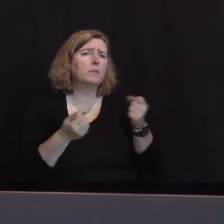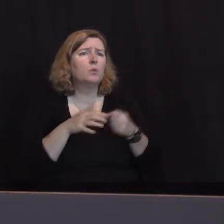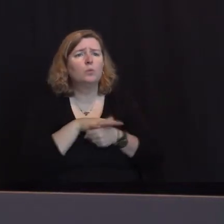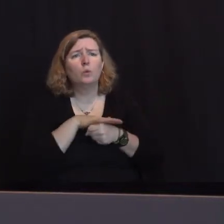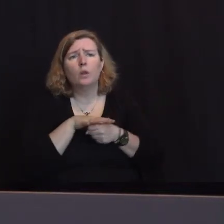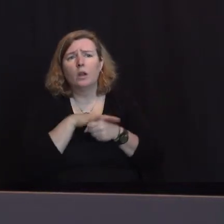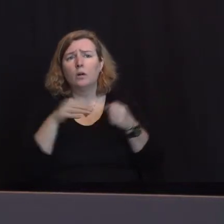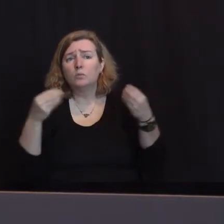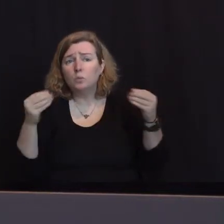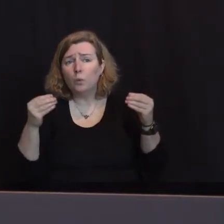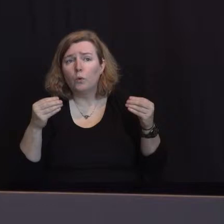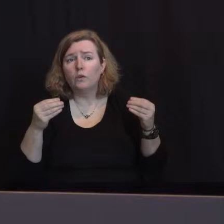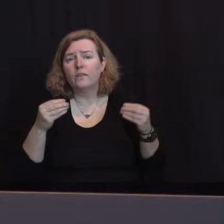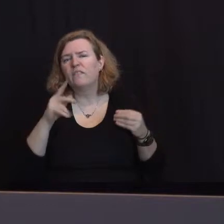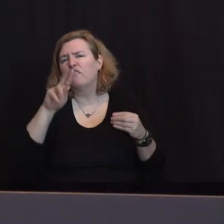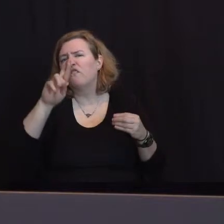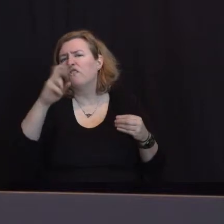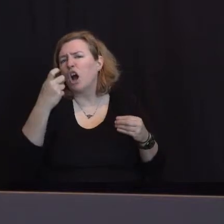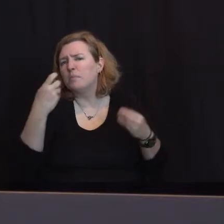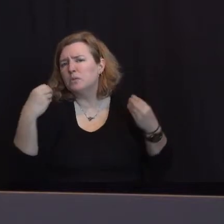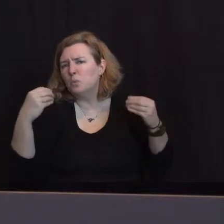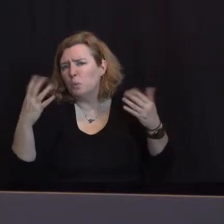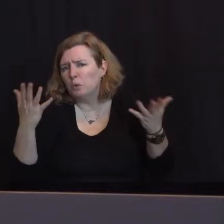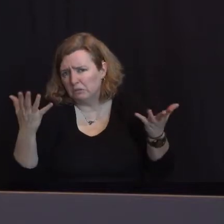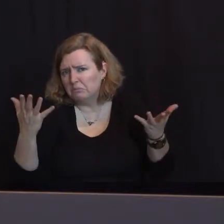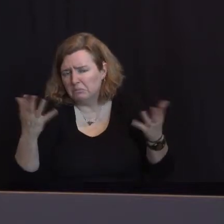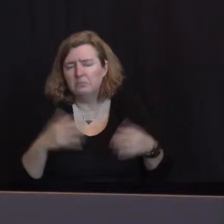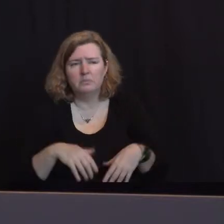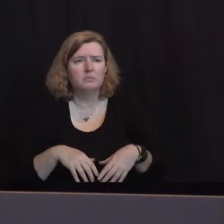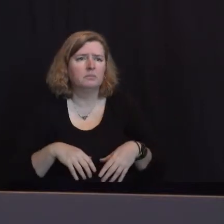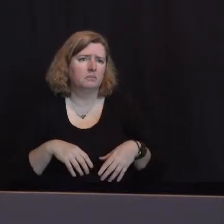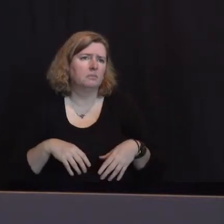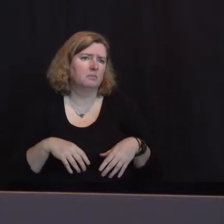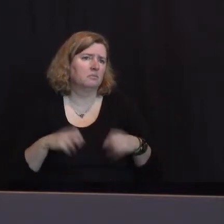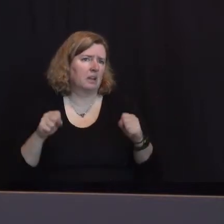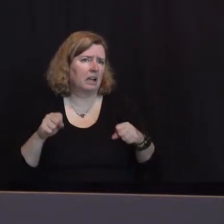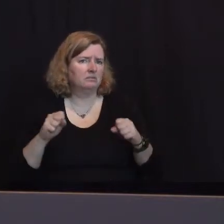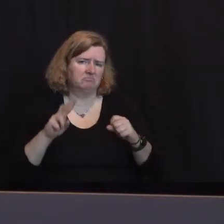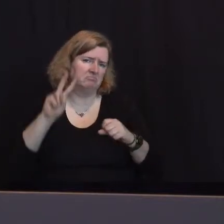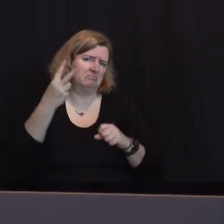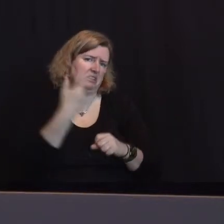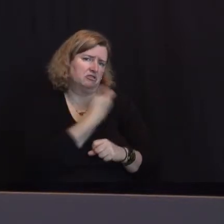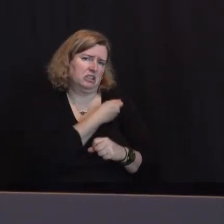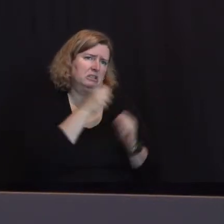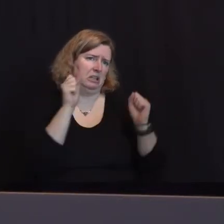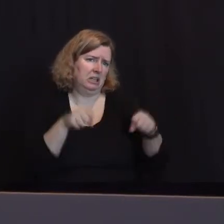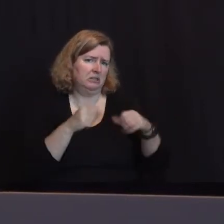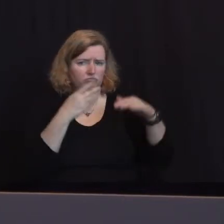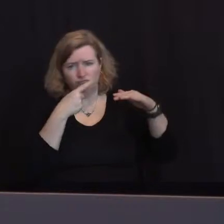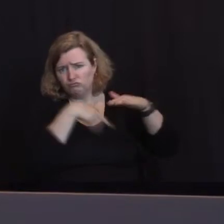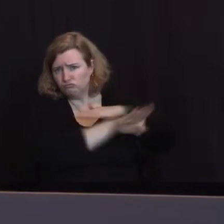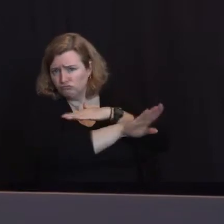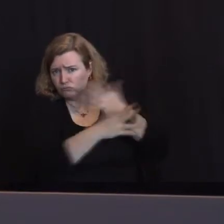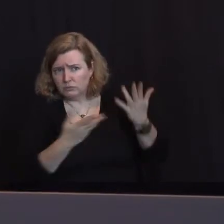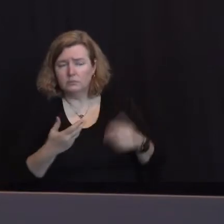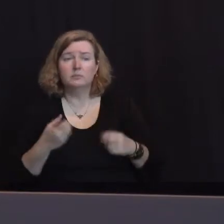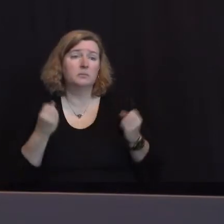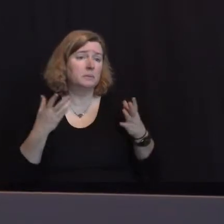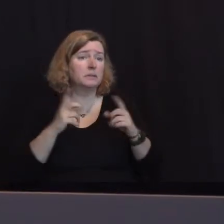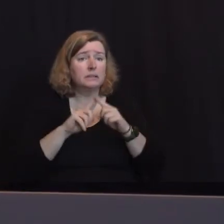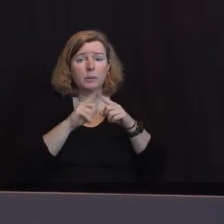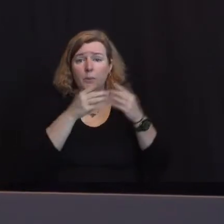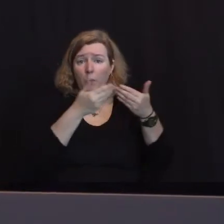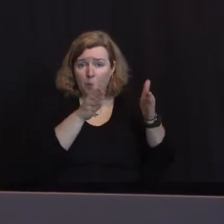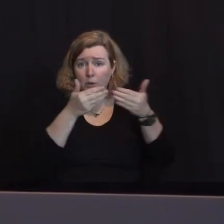vaccinations. So with the easing of some of the COVID-19 restrictions in place this month, and with the weather turning